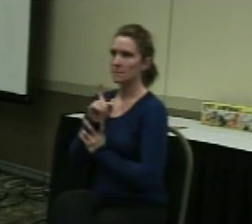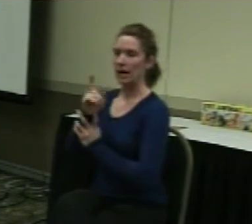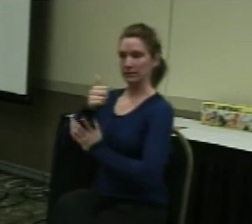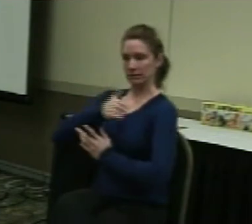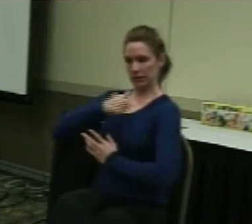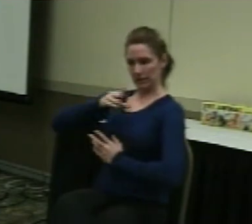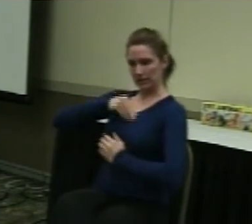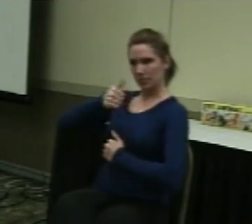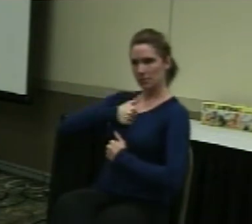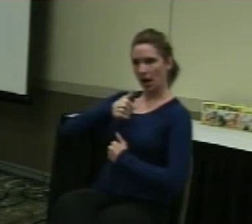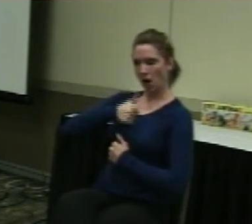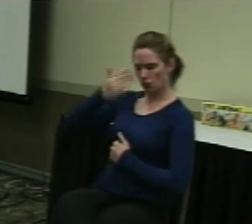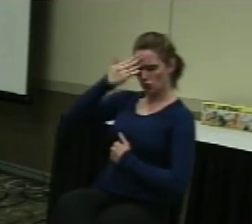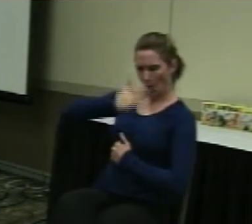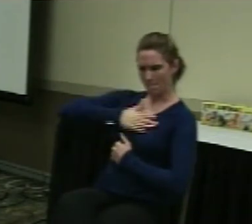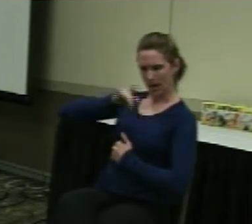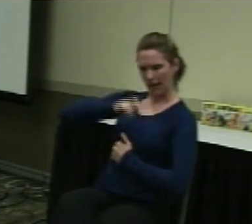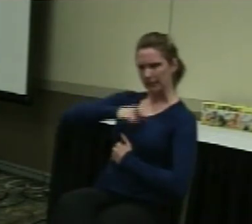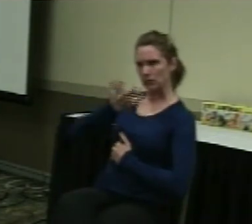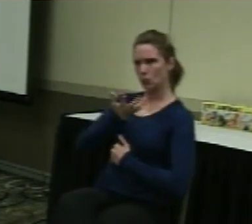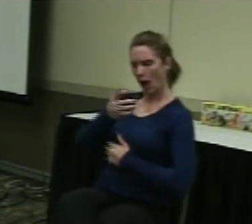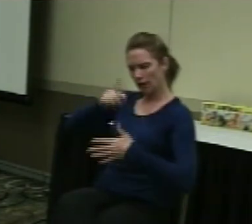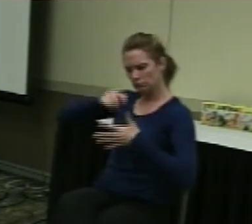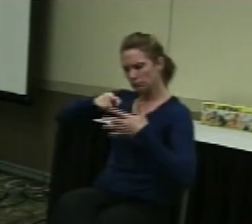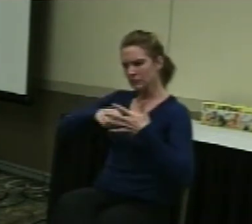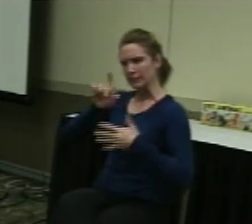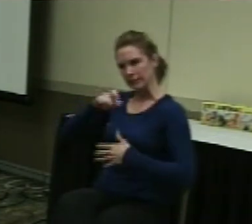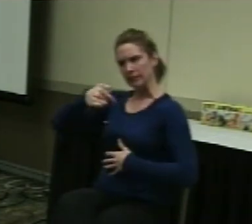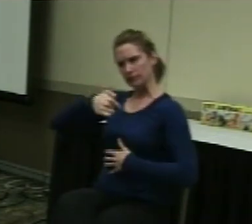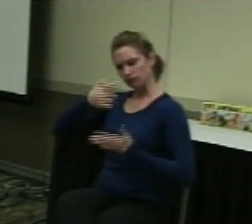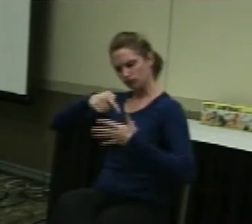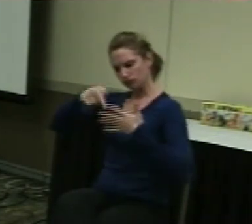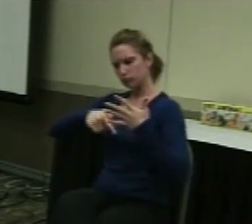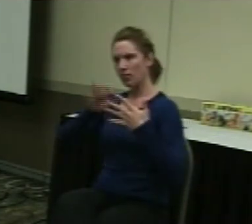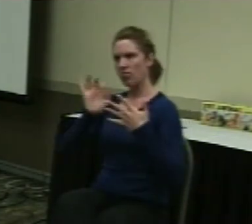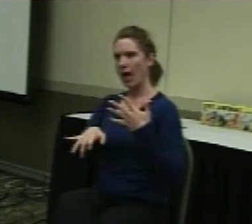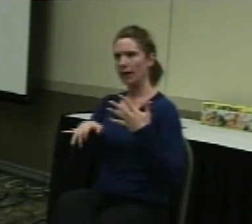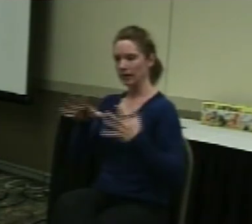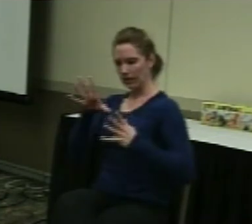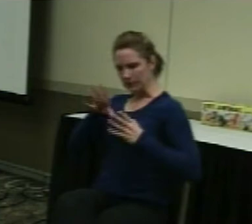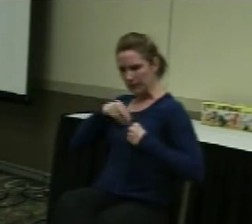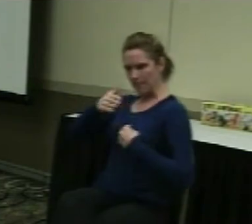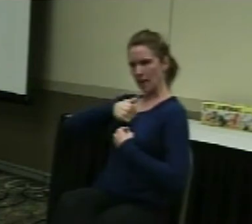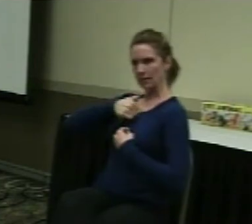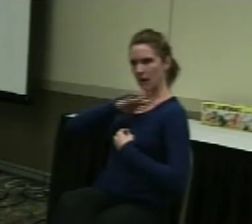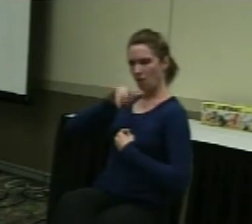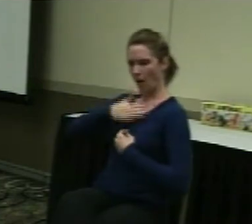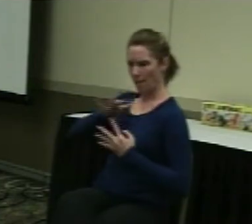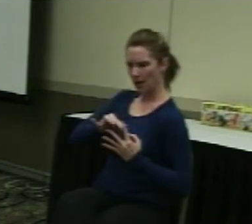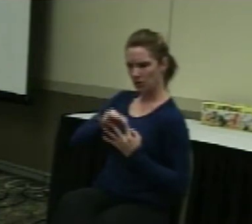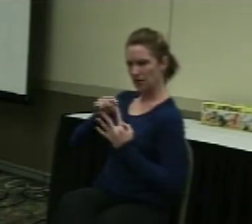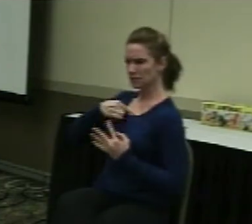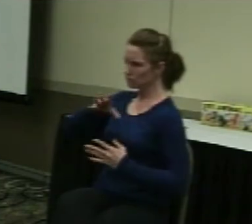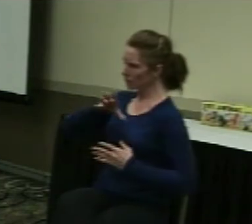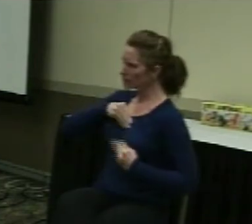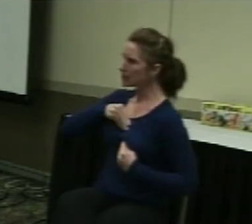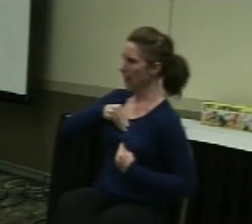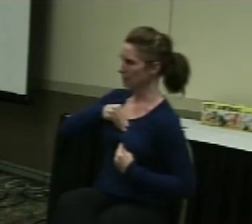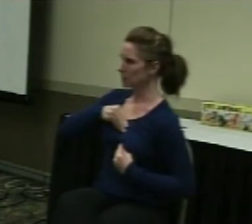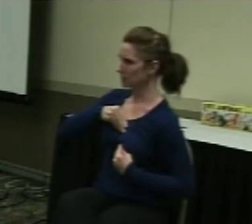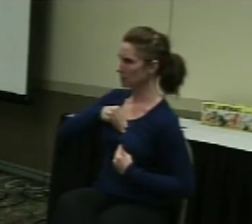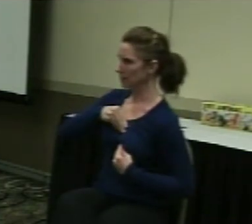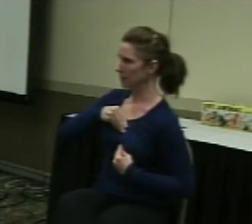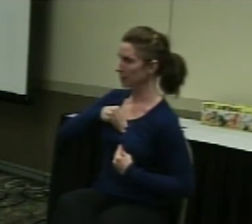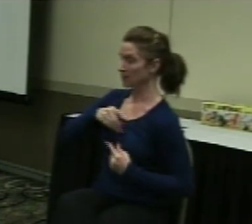and her own needs and get to accept herself and all her uniqueness, you know? And then, of course, the